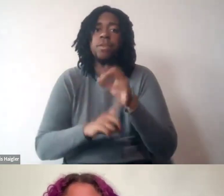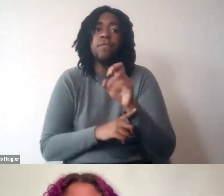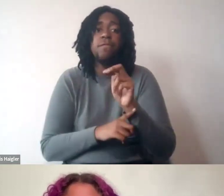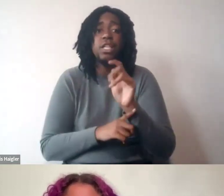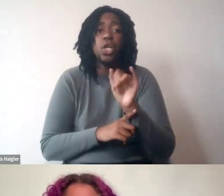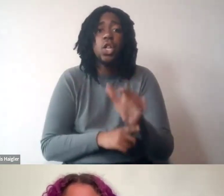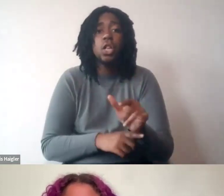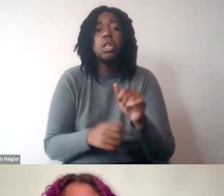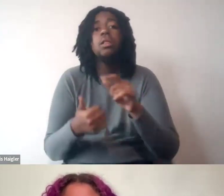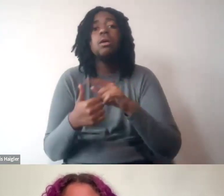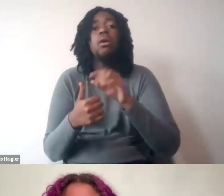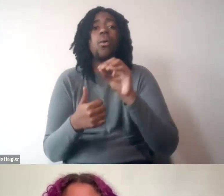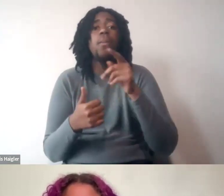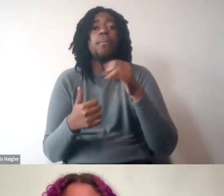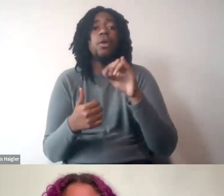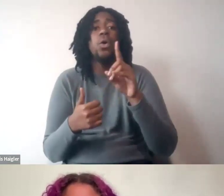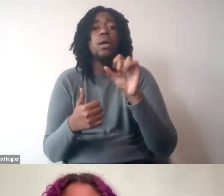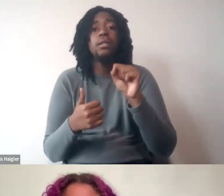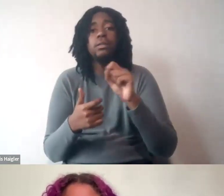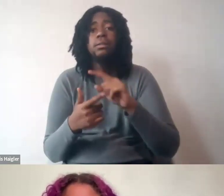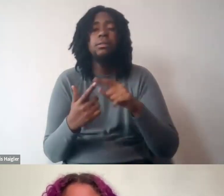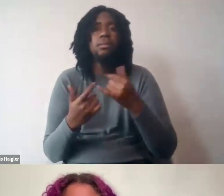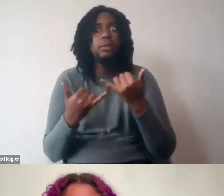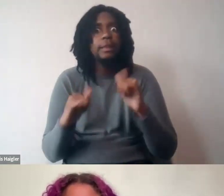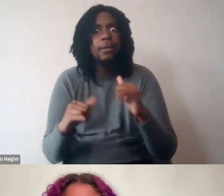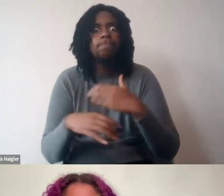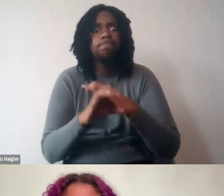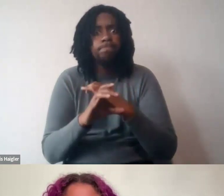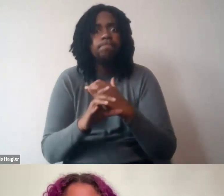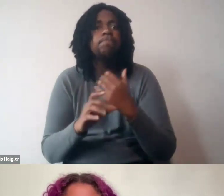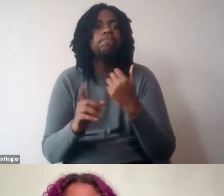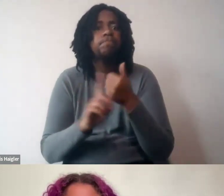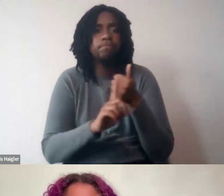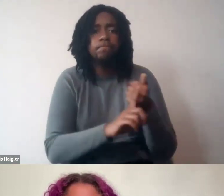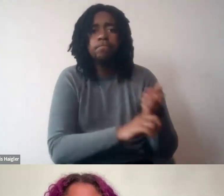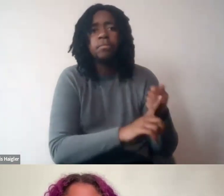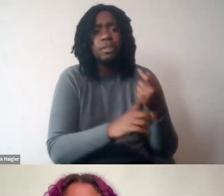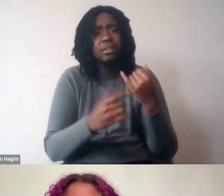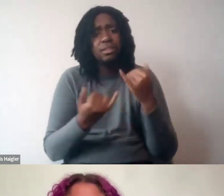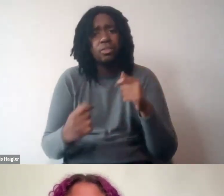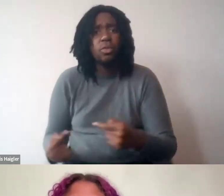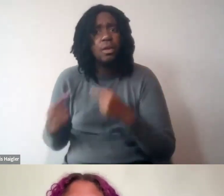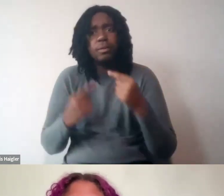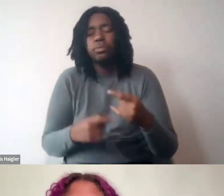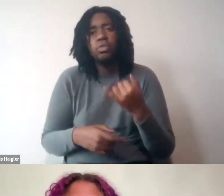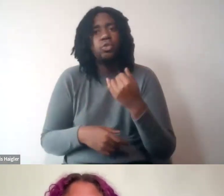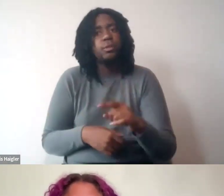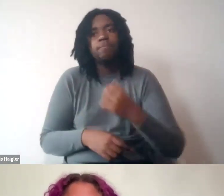opiate crisis a few years back, still have it. And we are still struggling with these issues that we just refuse to talk